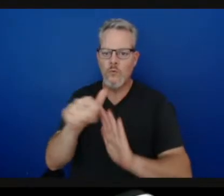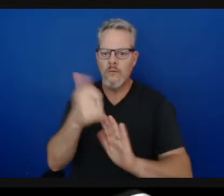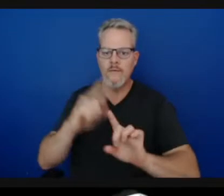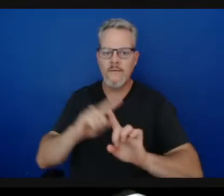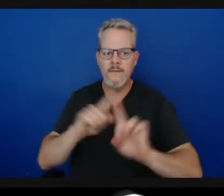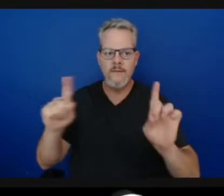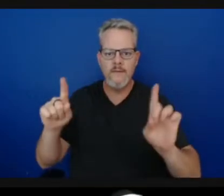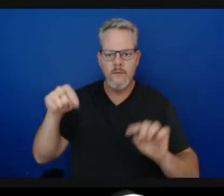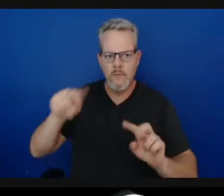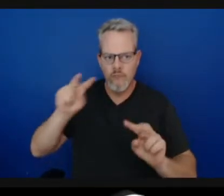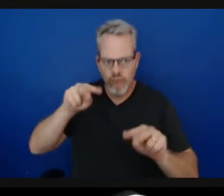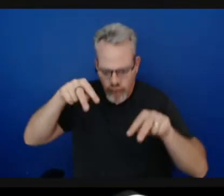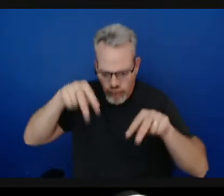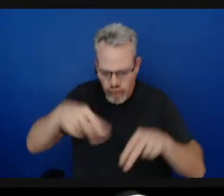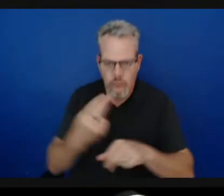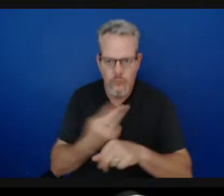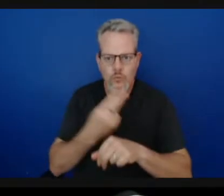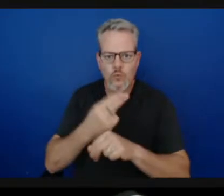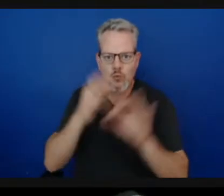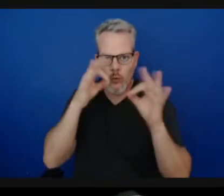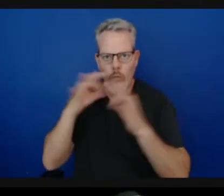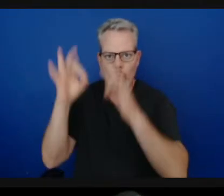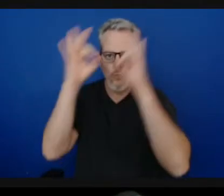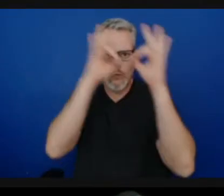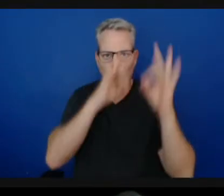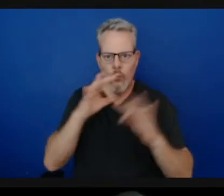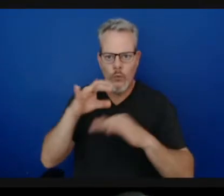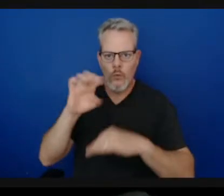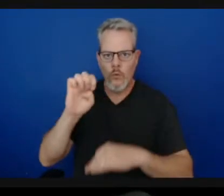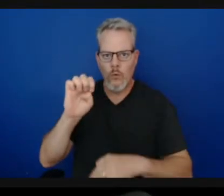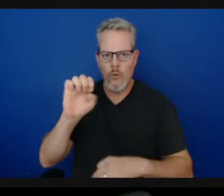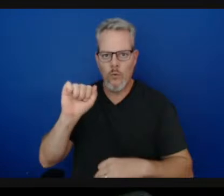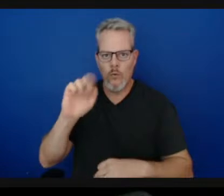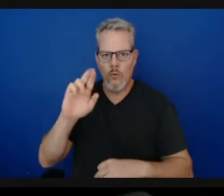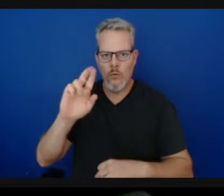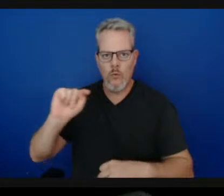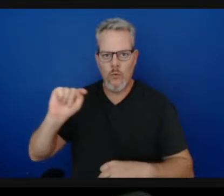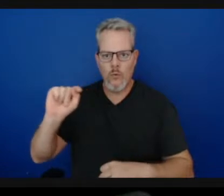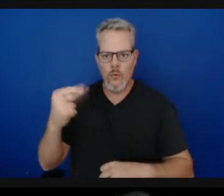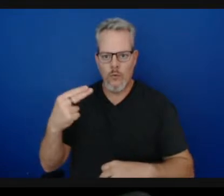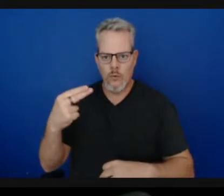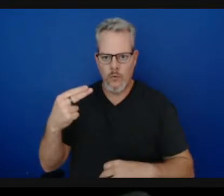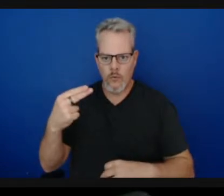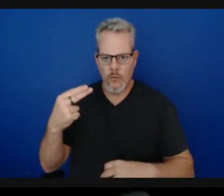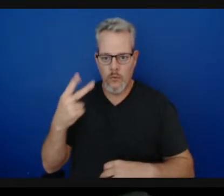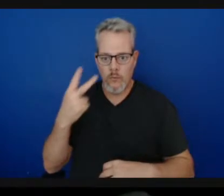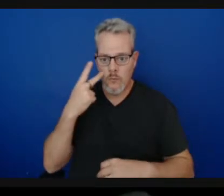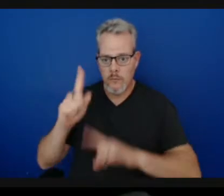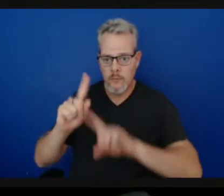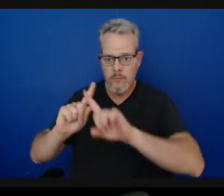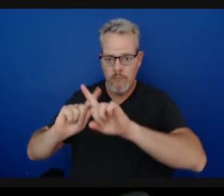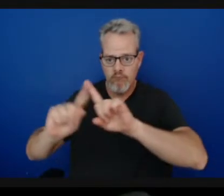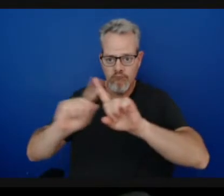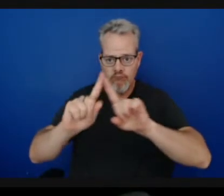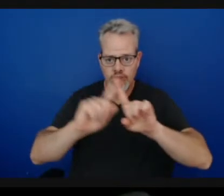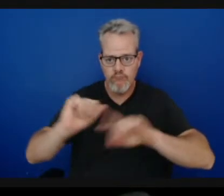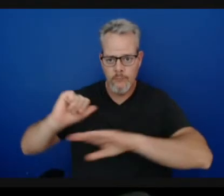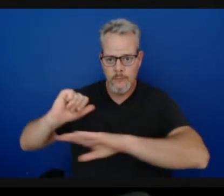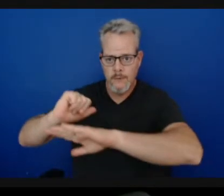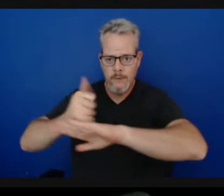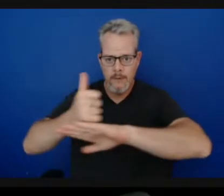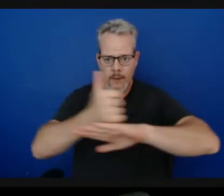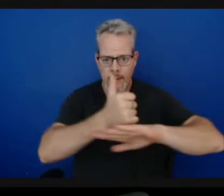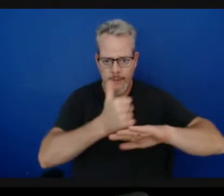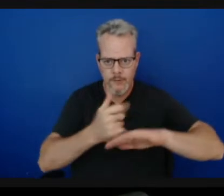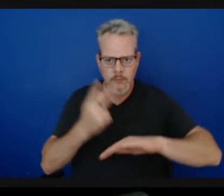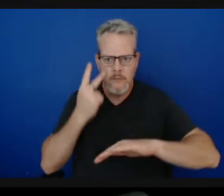Google Earth so you can see where this is. I won't go through all the stations, but here is our earthquake swarm.